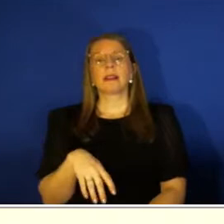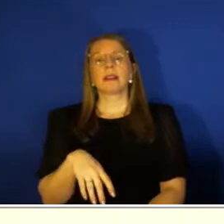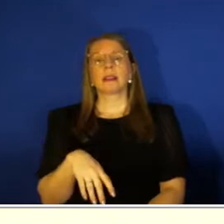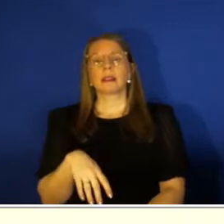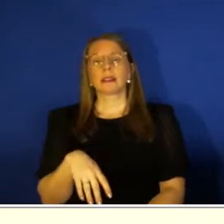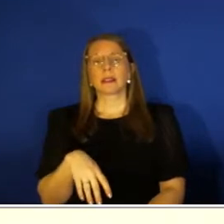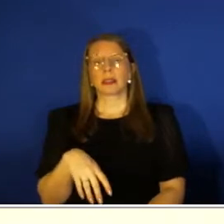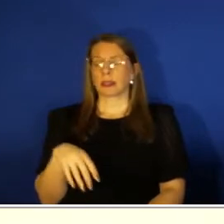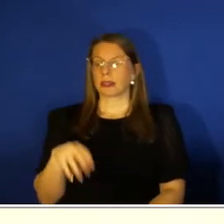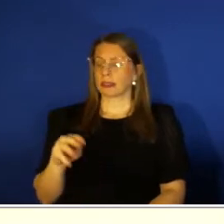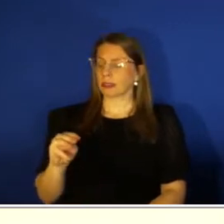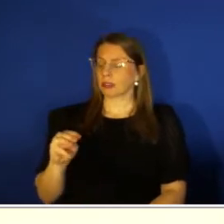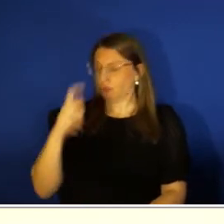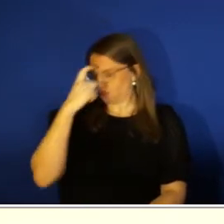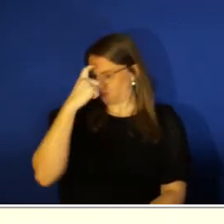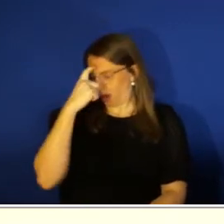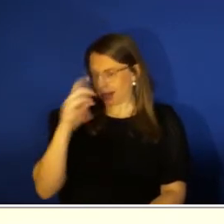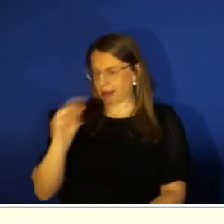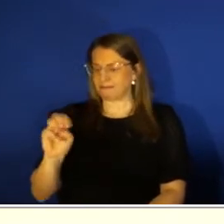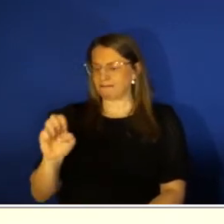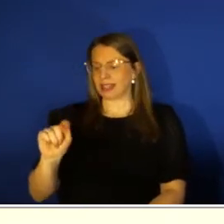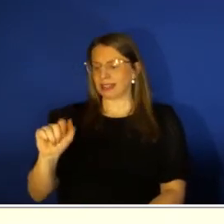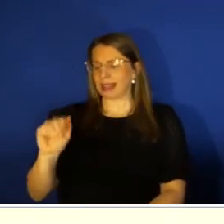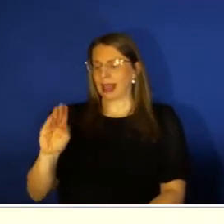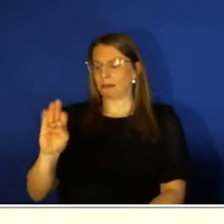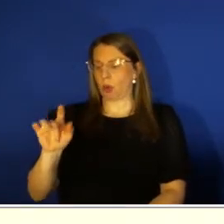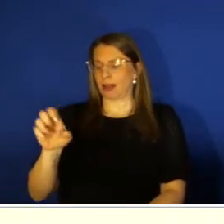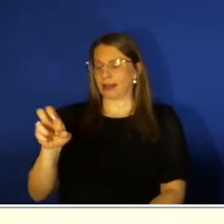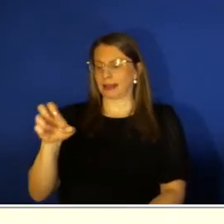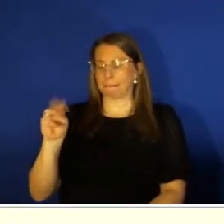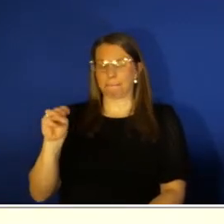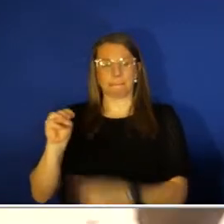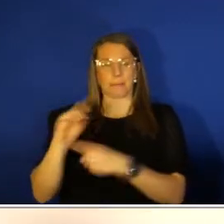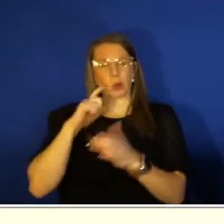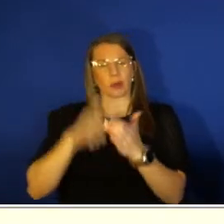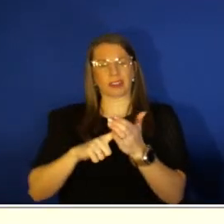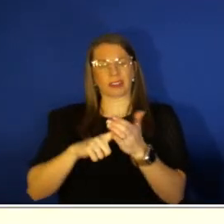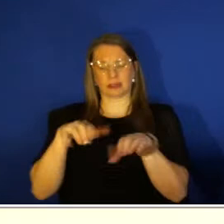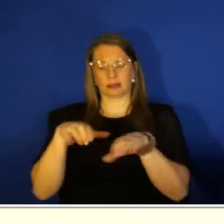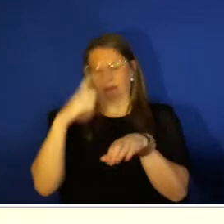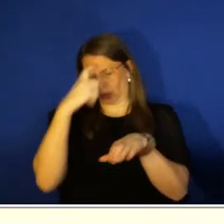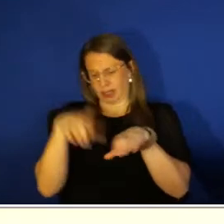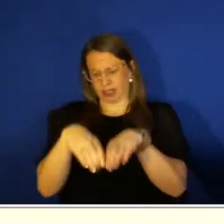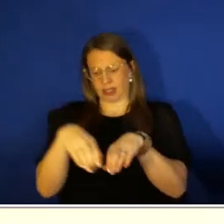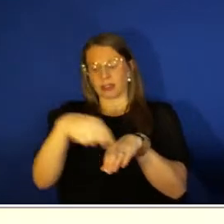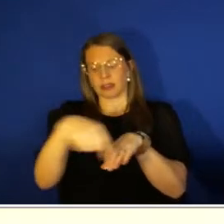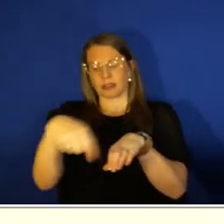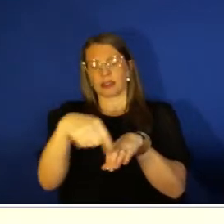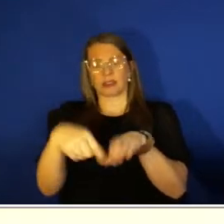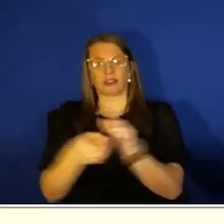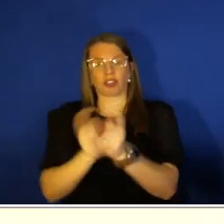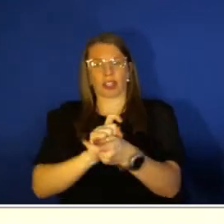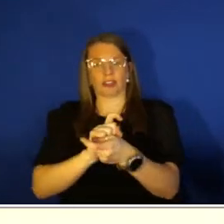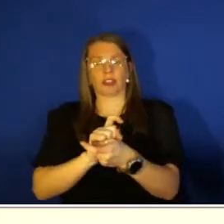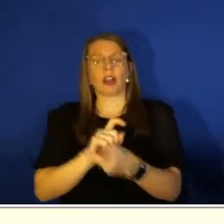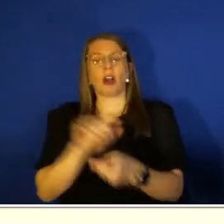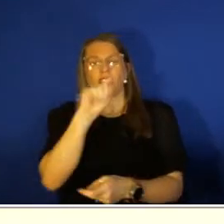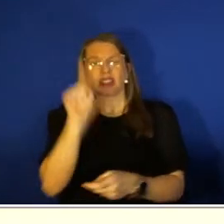the metabolism of the brain, and we can see changes in the frontal parts of the brain versus in Alzheimer's, where we might see it towards the back of the